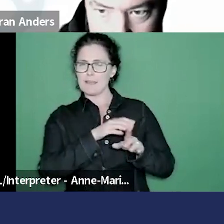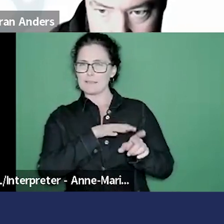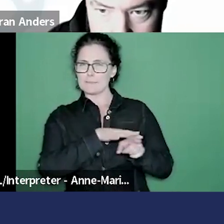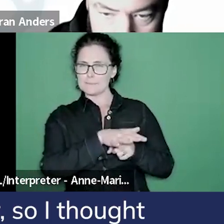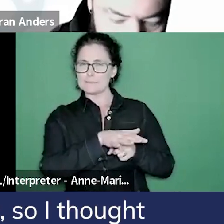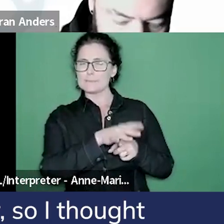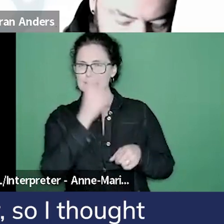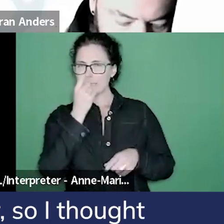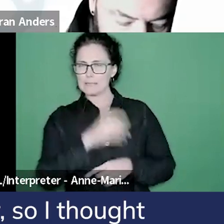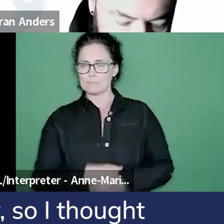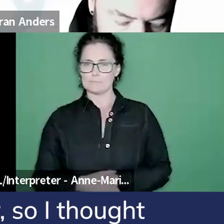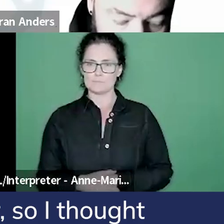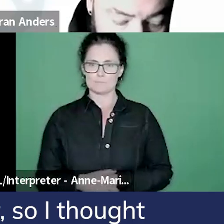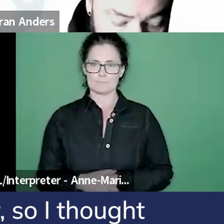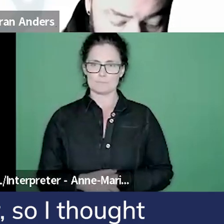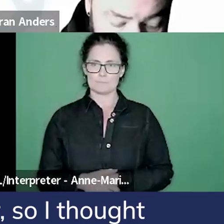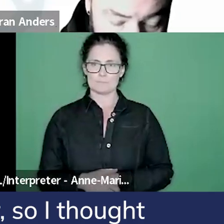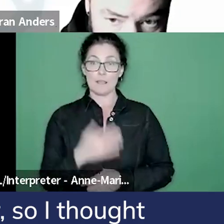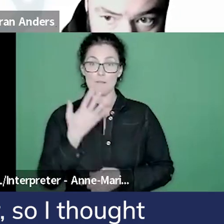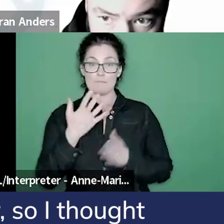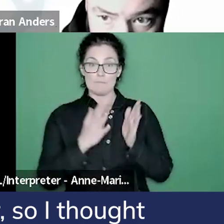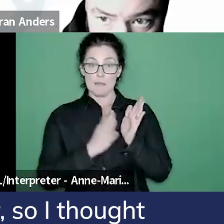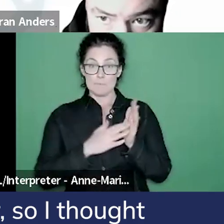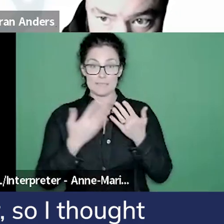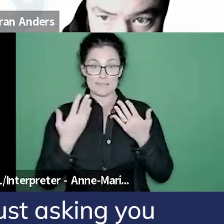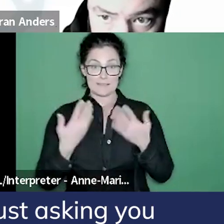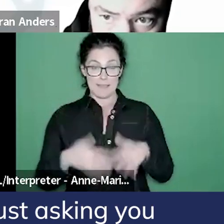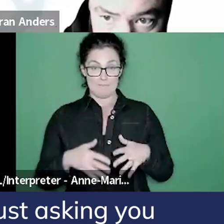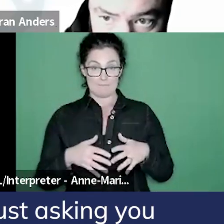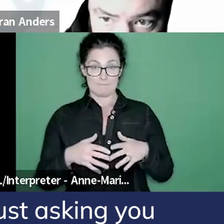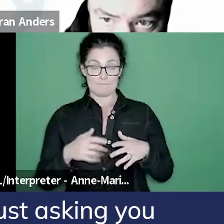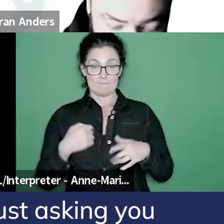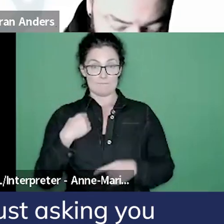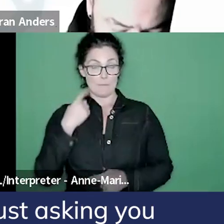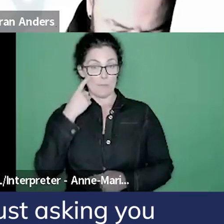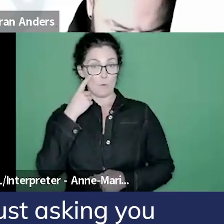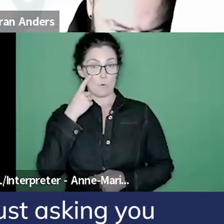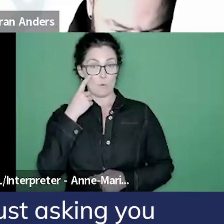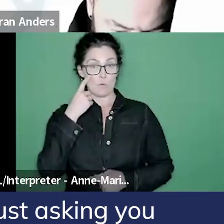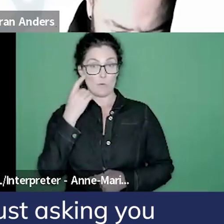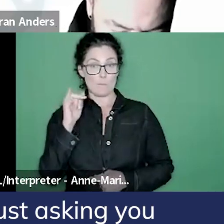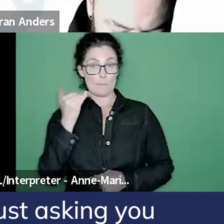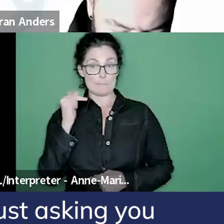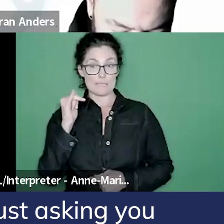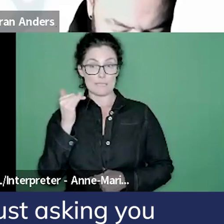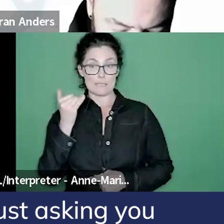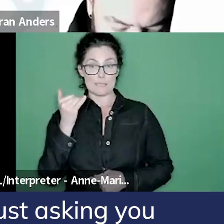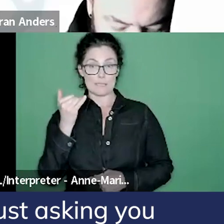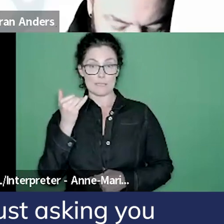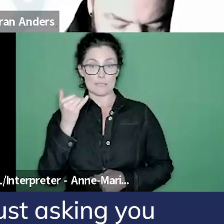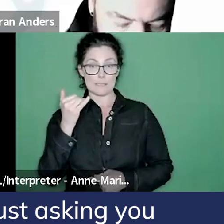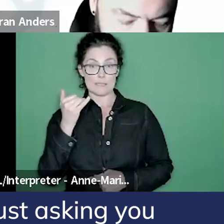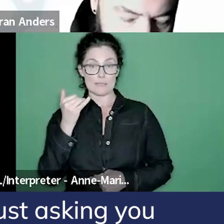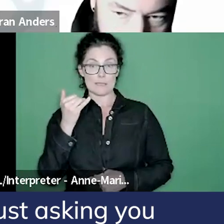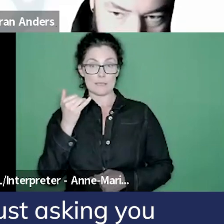Grace. We've got 5 minutes left of the webinar, so I thought actually maybe we could kind of come to a conclusion